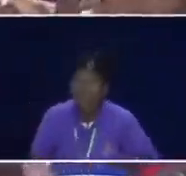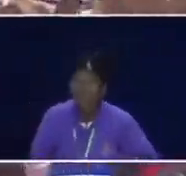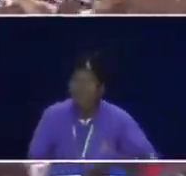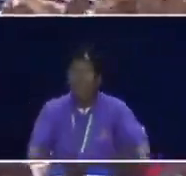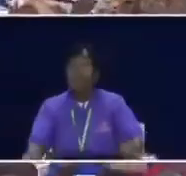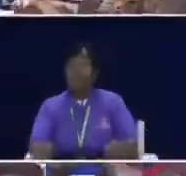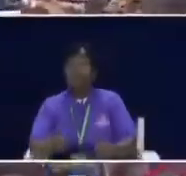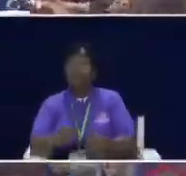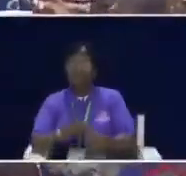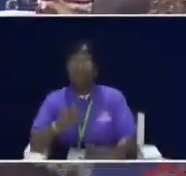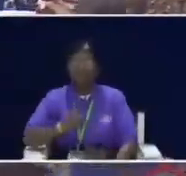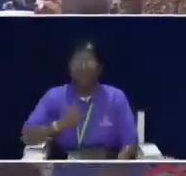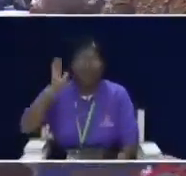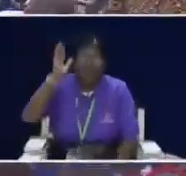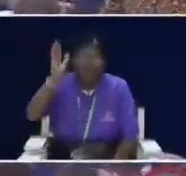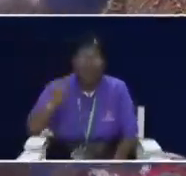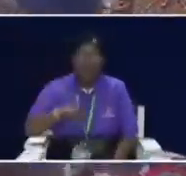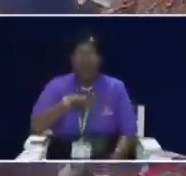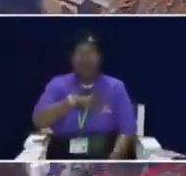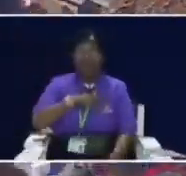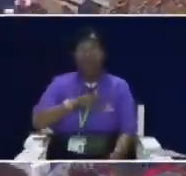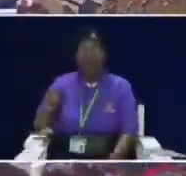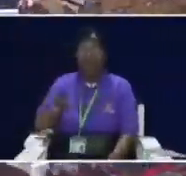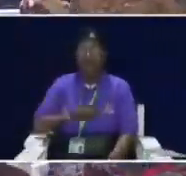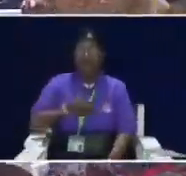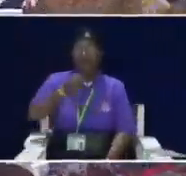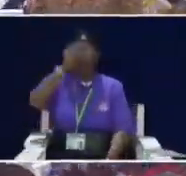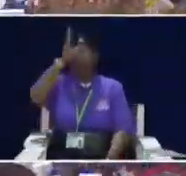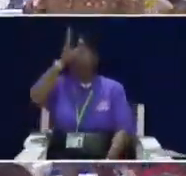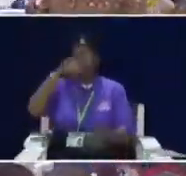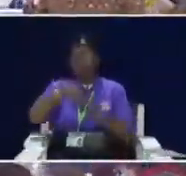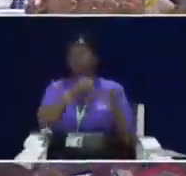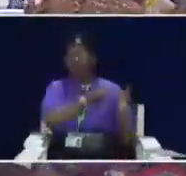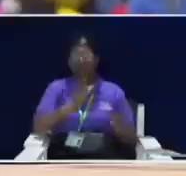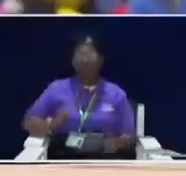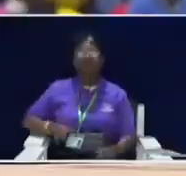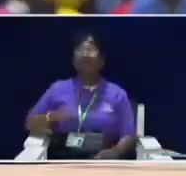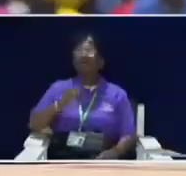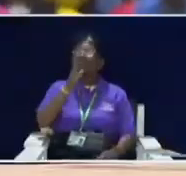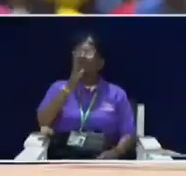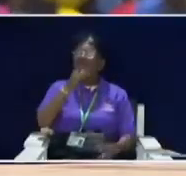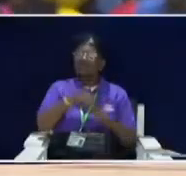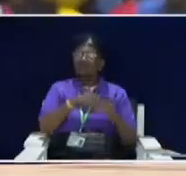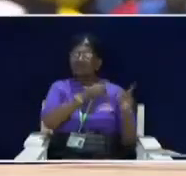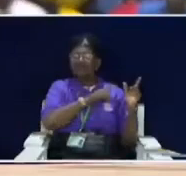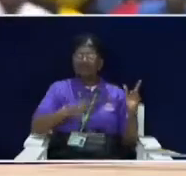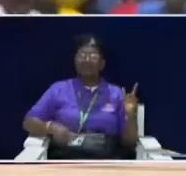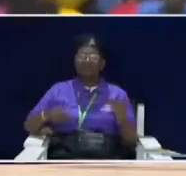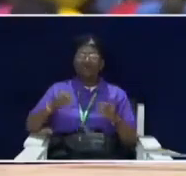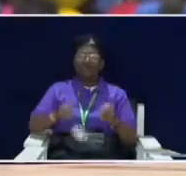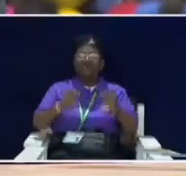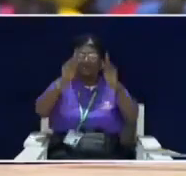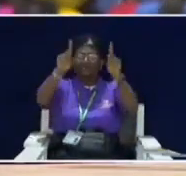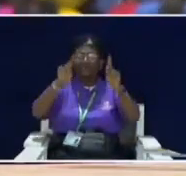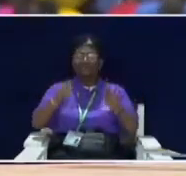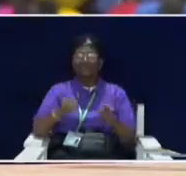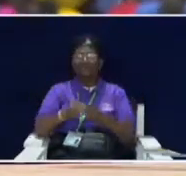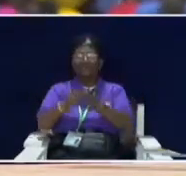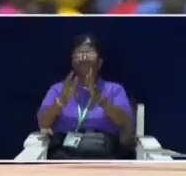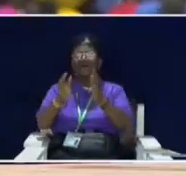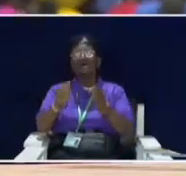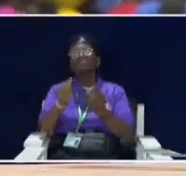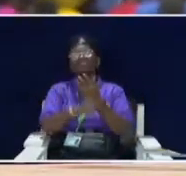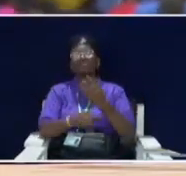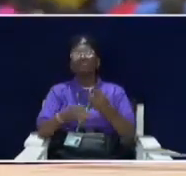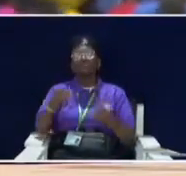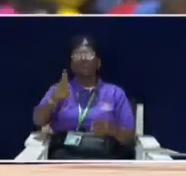First and foremost, I would like to appreciate our Father in the Lord and our Mother in the Lord for this opportunity once again, the leadership of RCCG